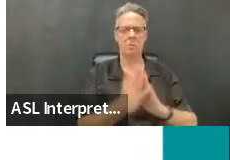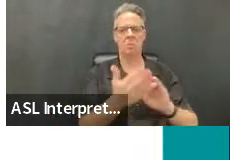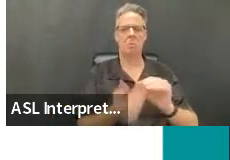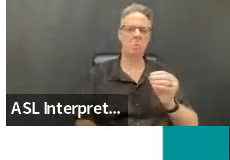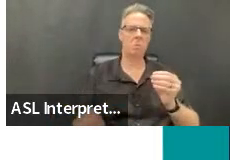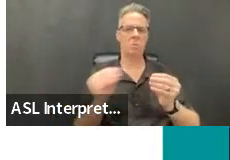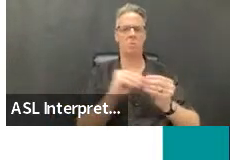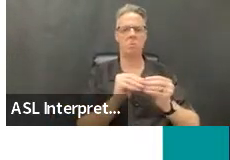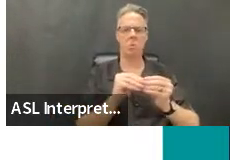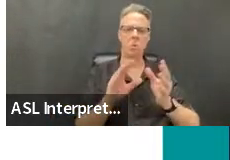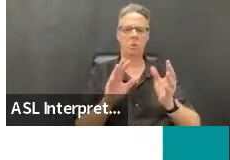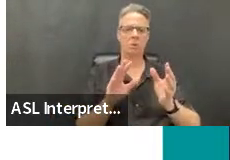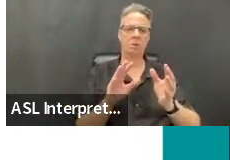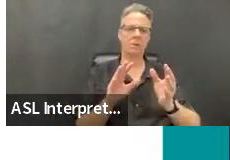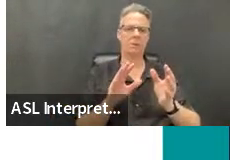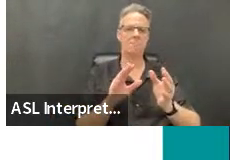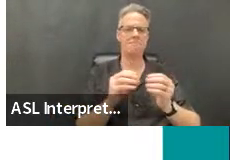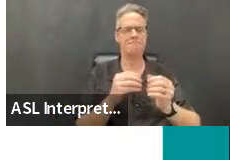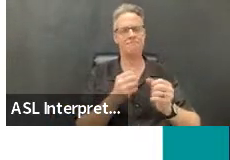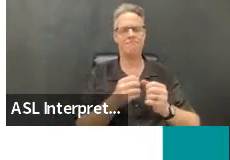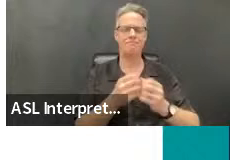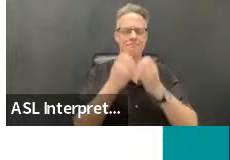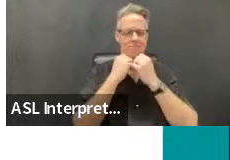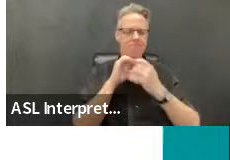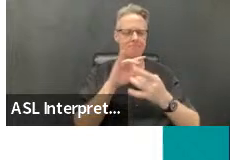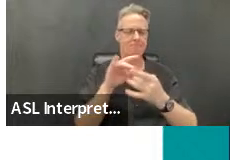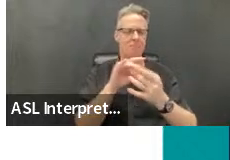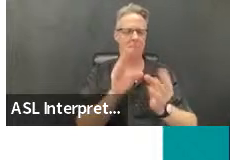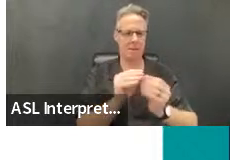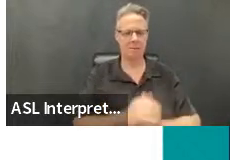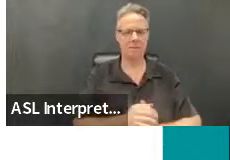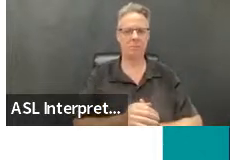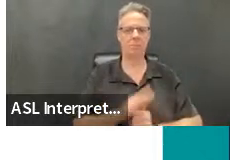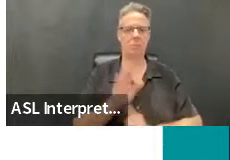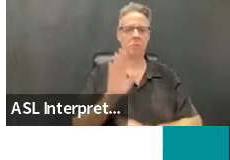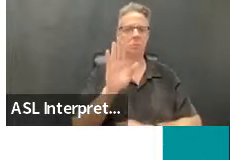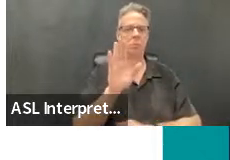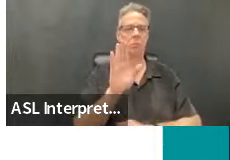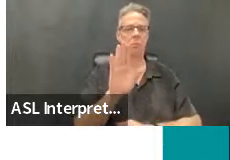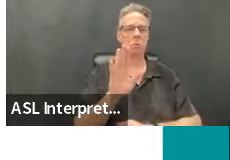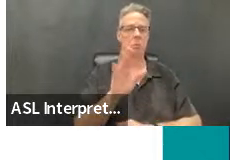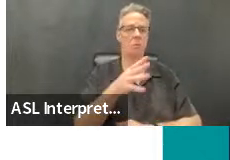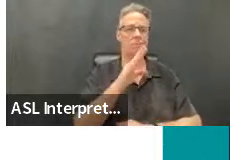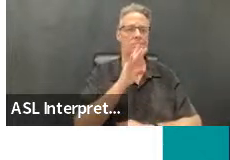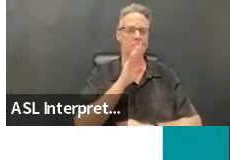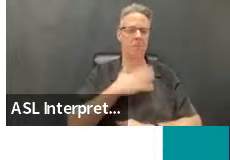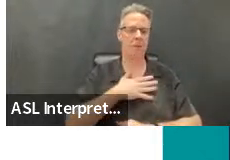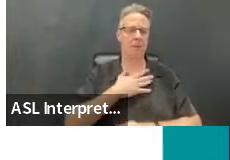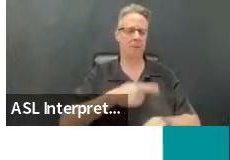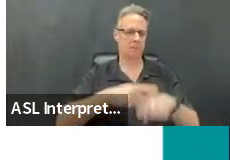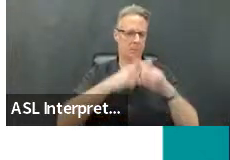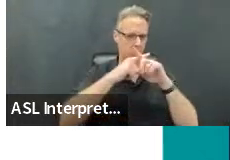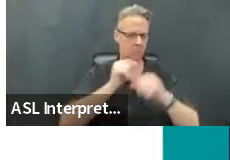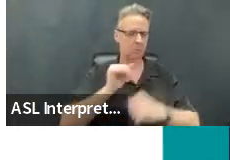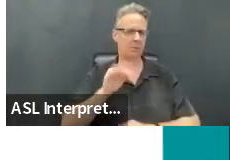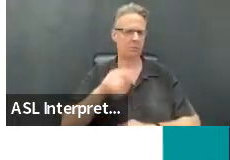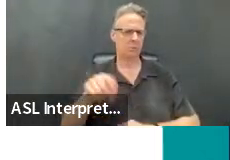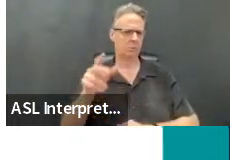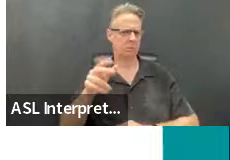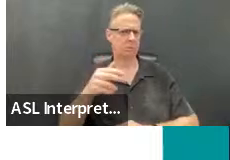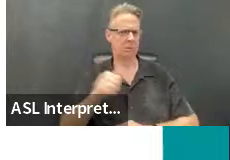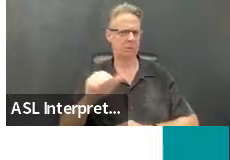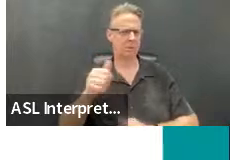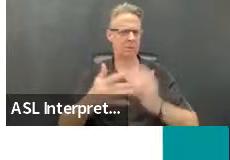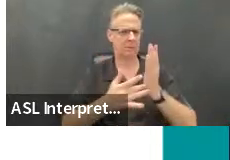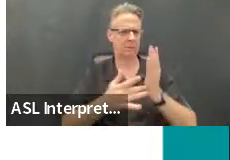more intimate meeting. Please keep your audio on mute when not speaking. If you experience technical difficulties,